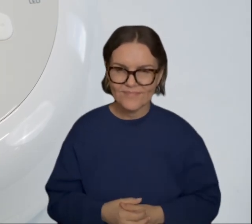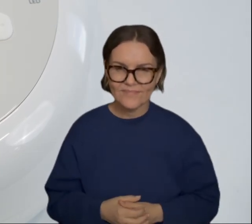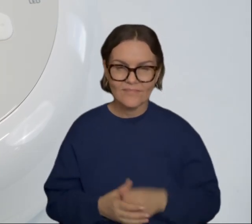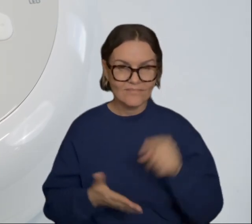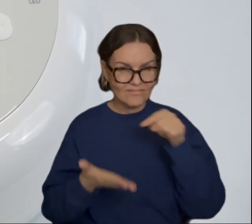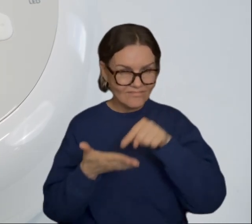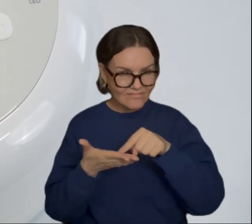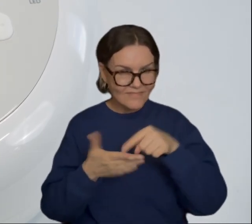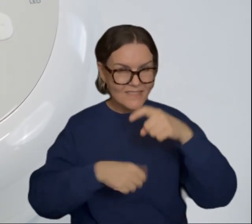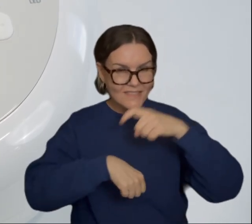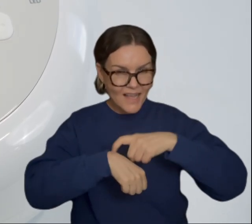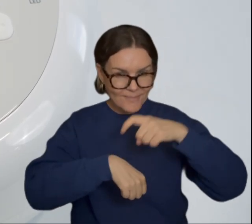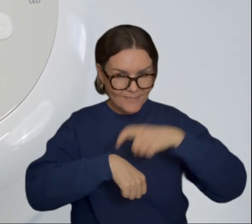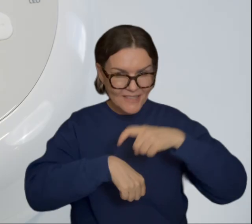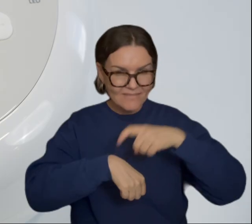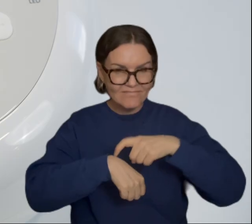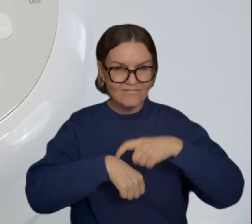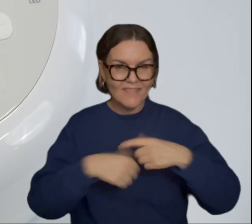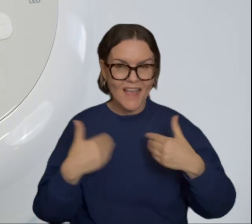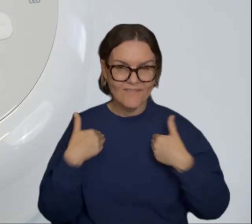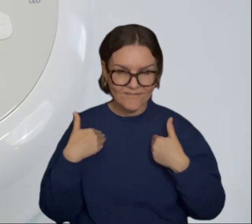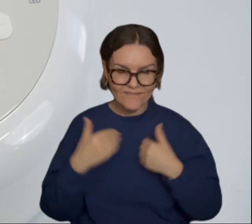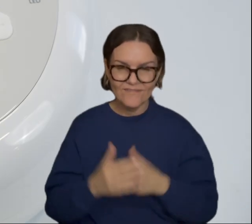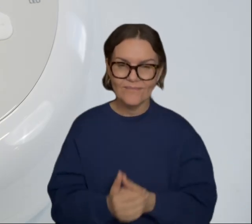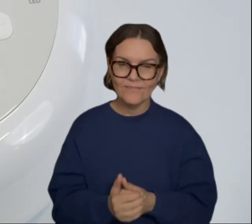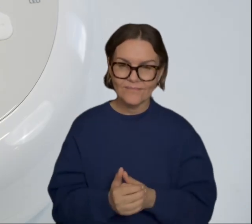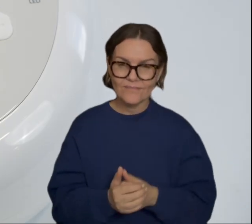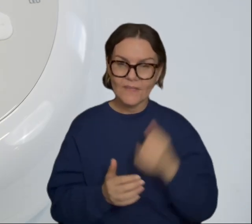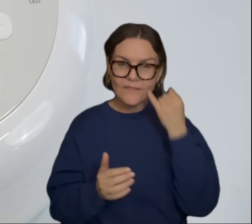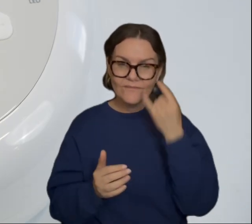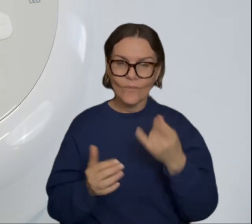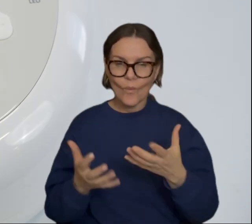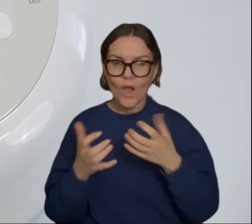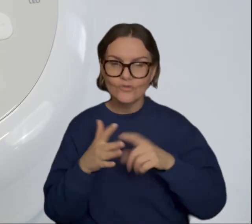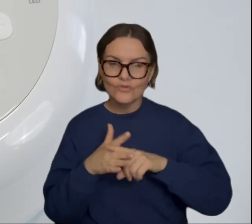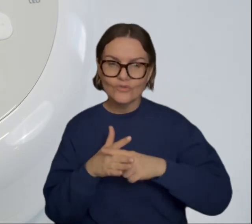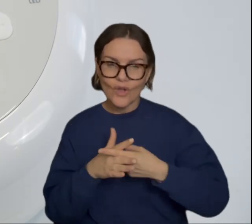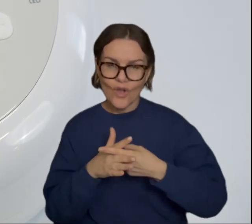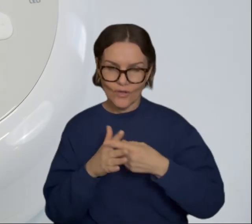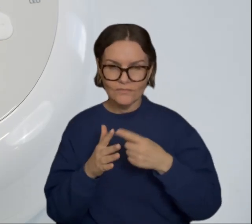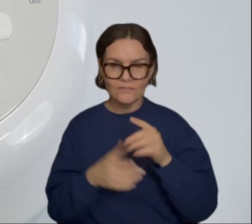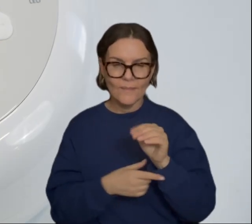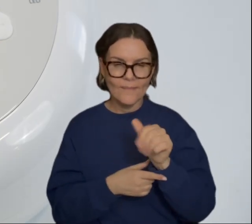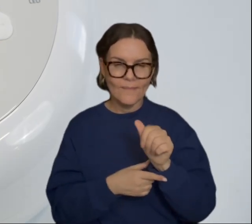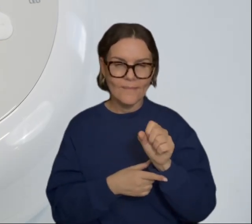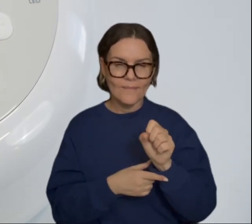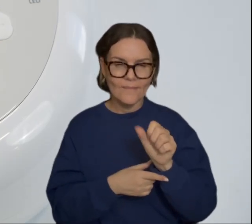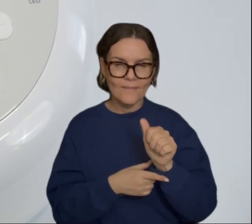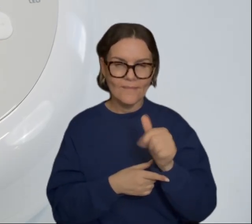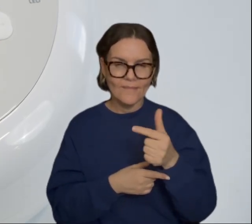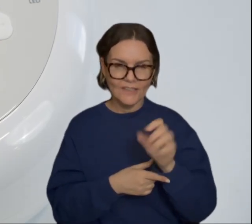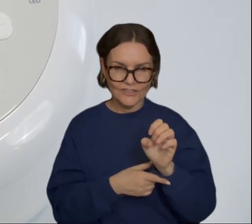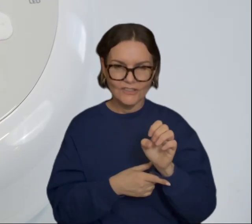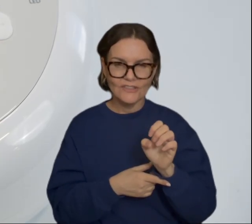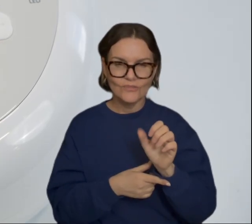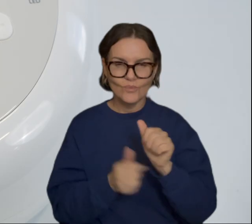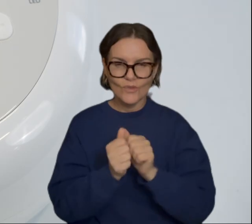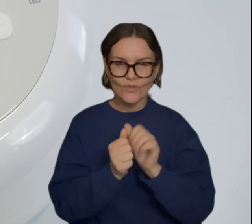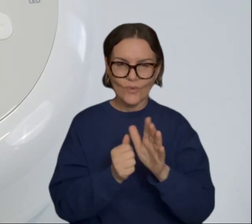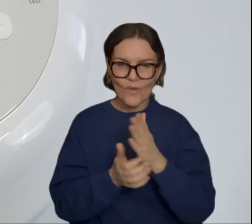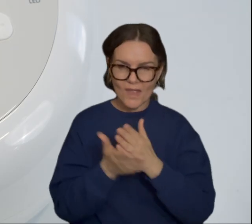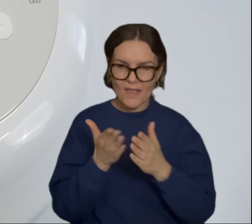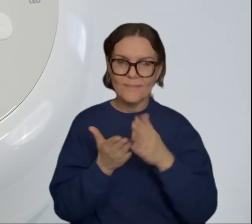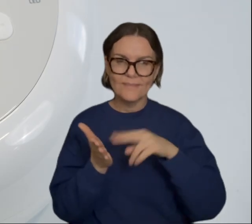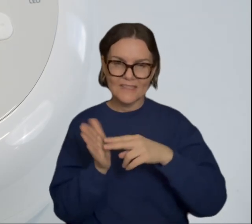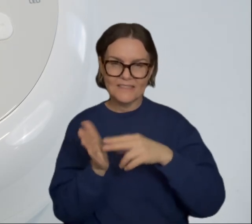is it has a timer there for you. When you're pumping with the Cimilre S6 or S6 Plus, you want to start in massage mode with the hand.